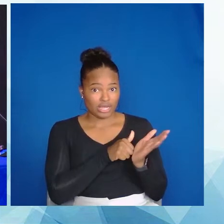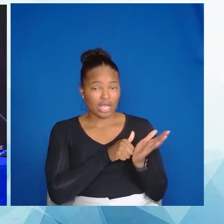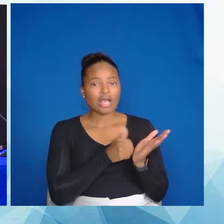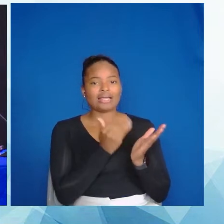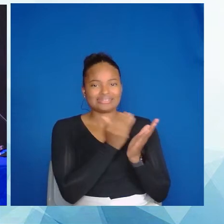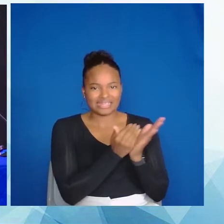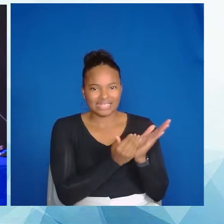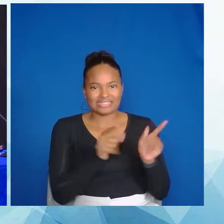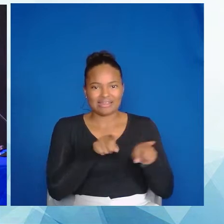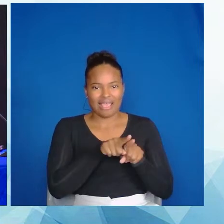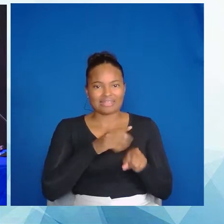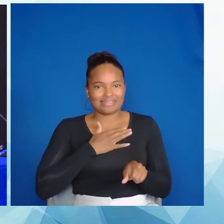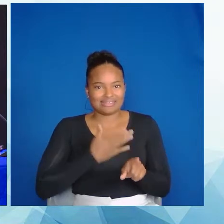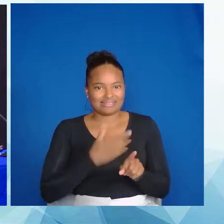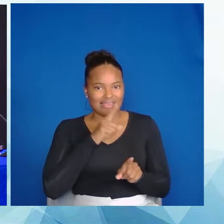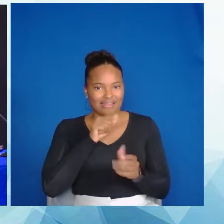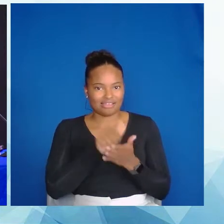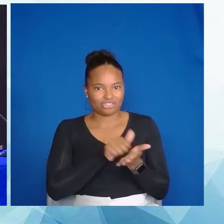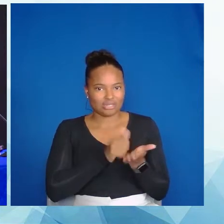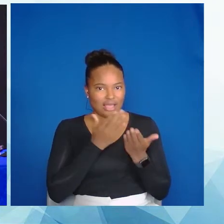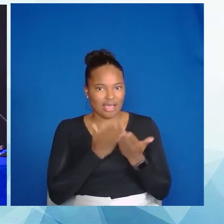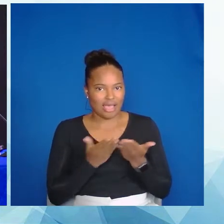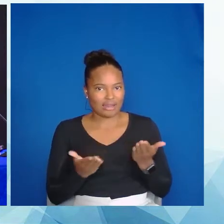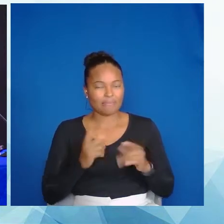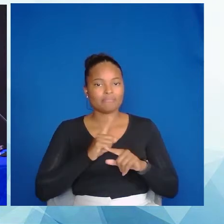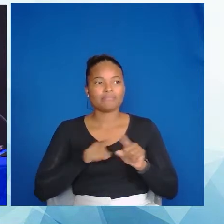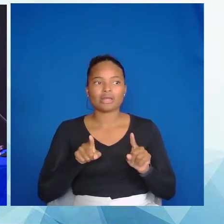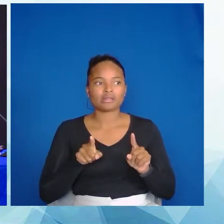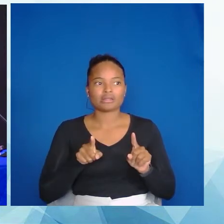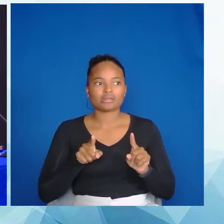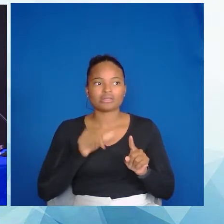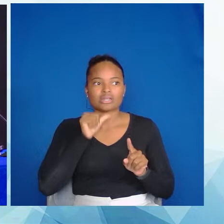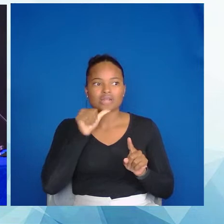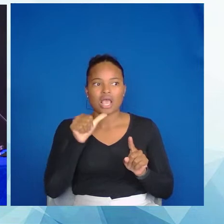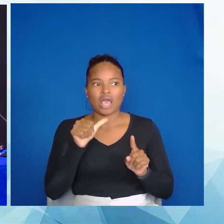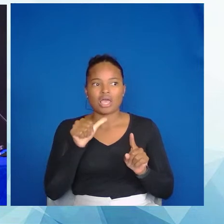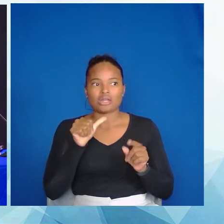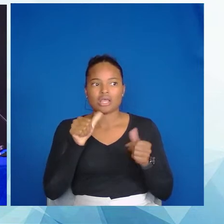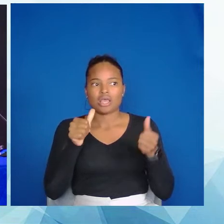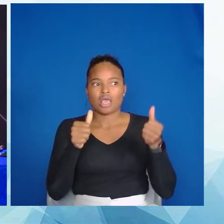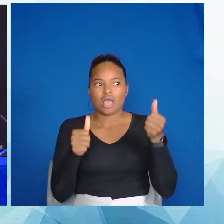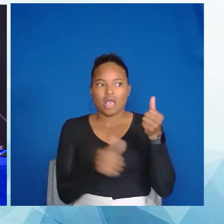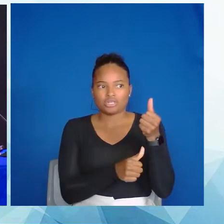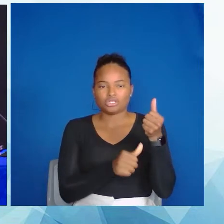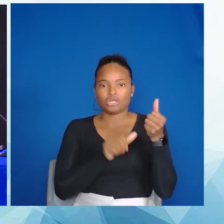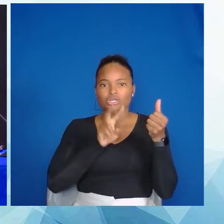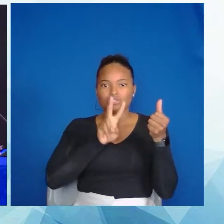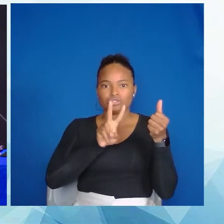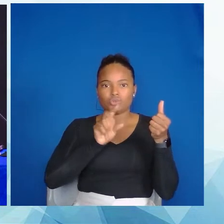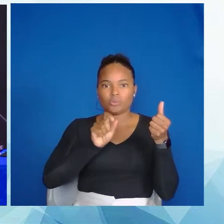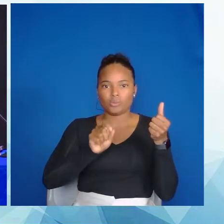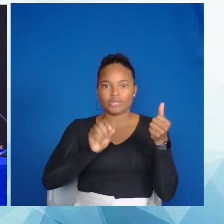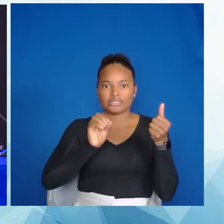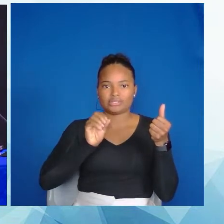as a consent agenda item. It just wasn't placed under